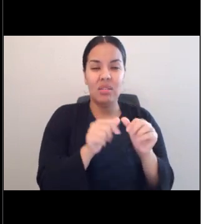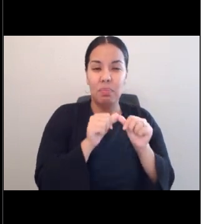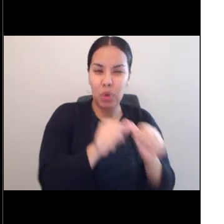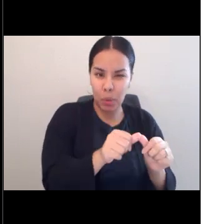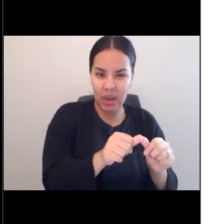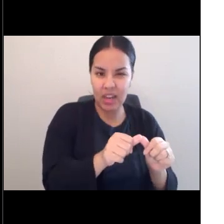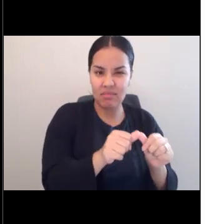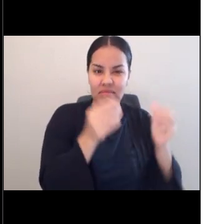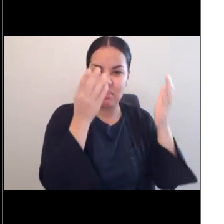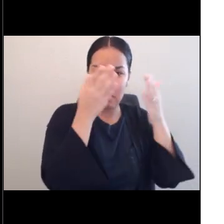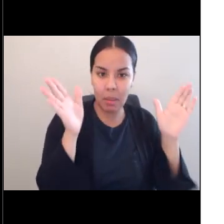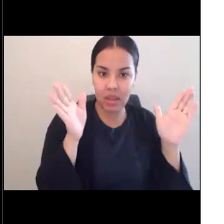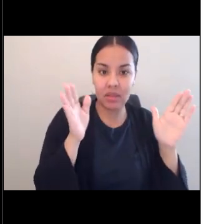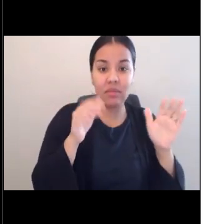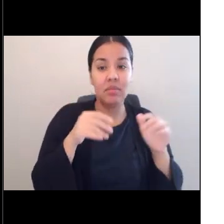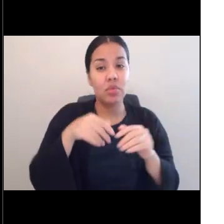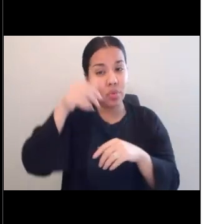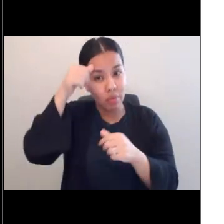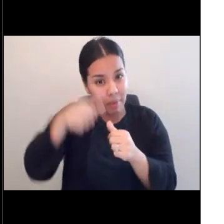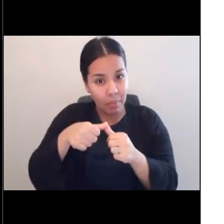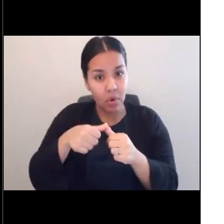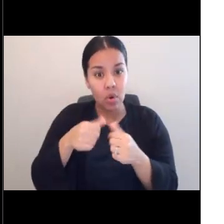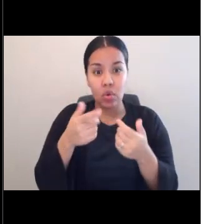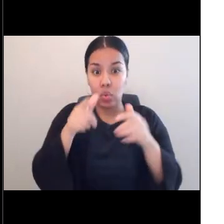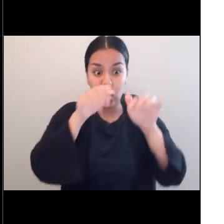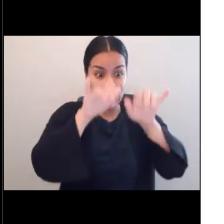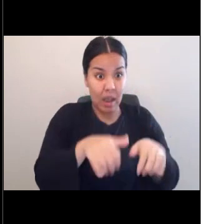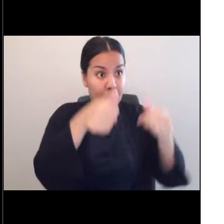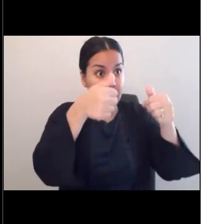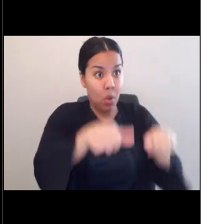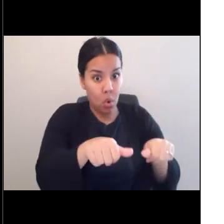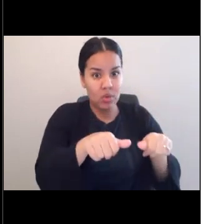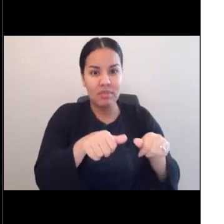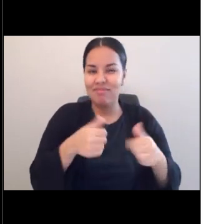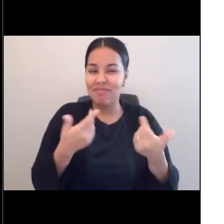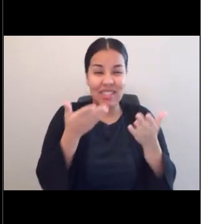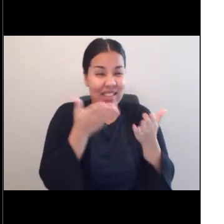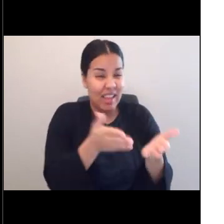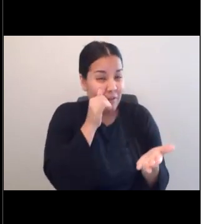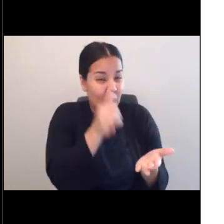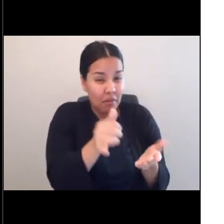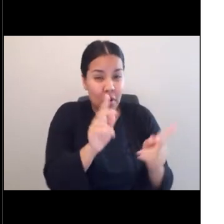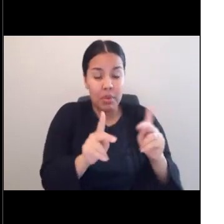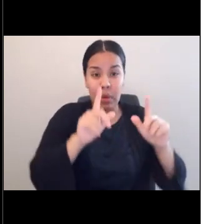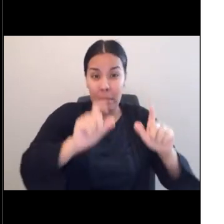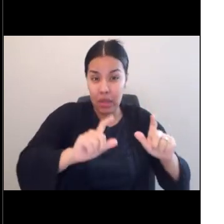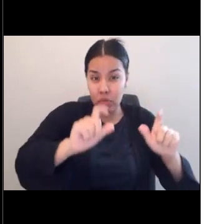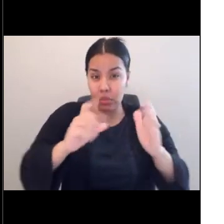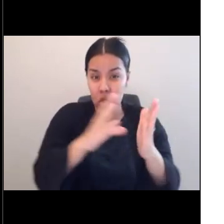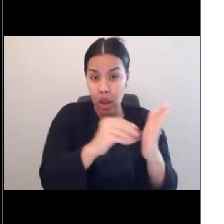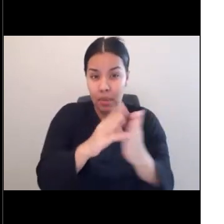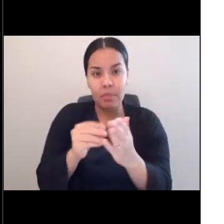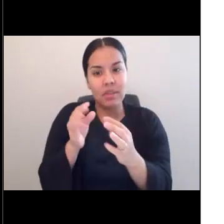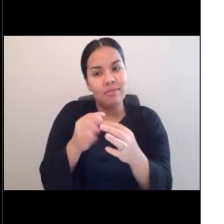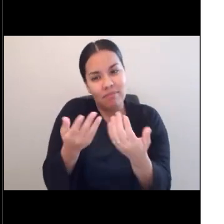things that you write on the internet exist forever. People can take screenshots of it. So you might want to be a little bit careful about what you're